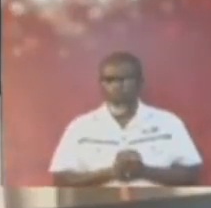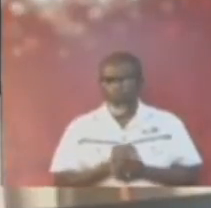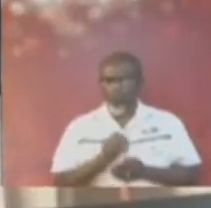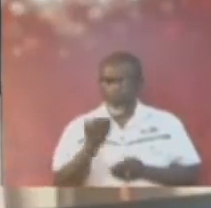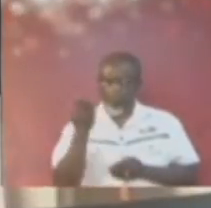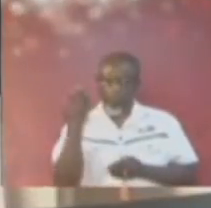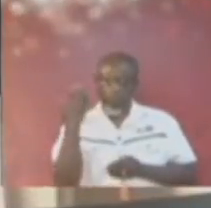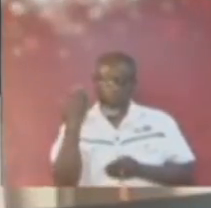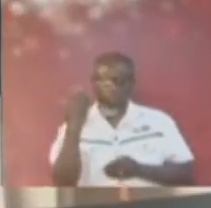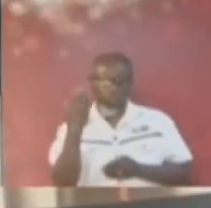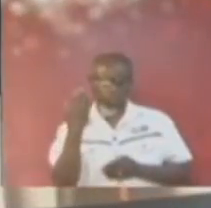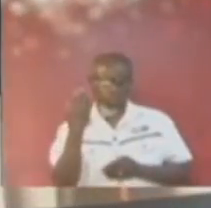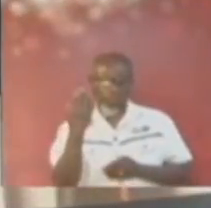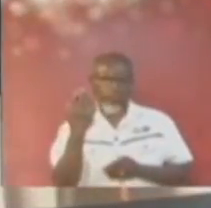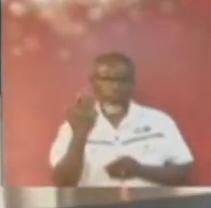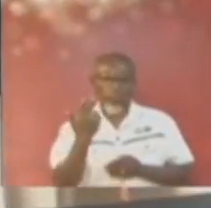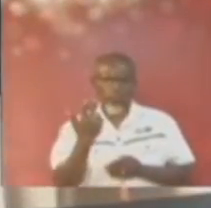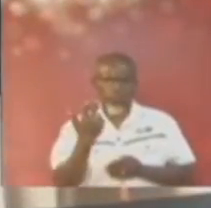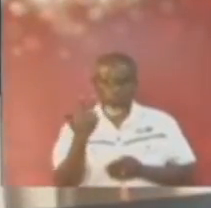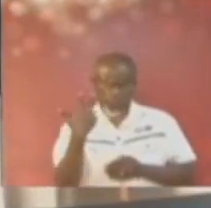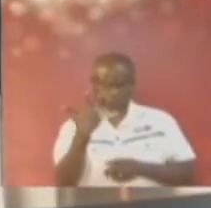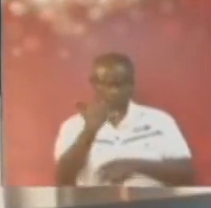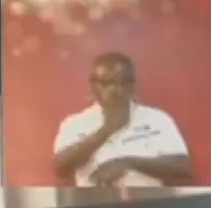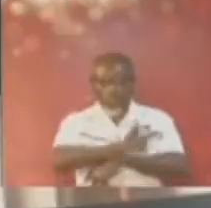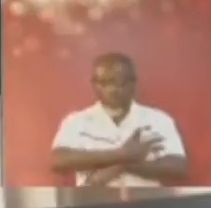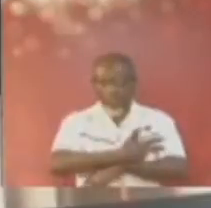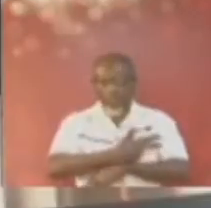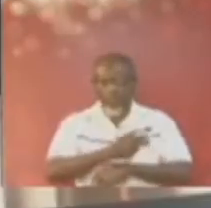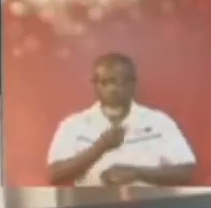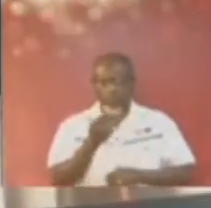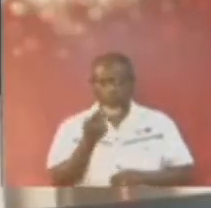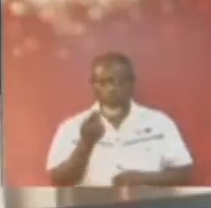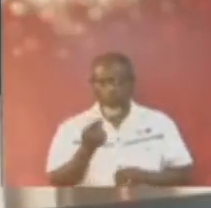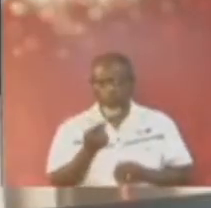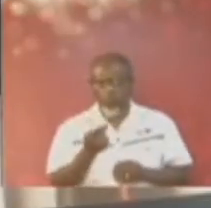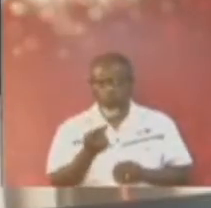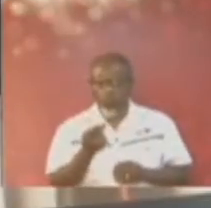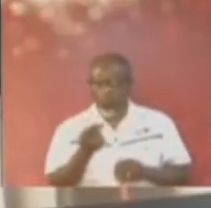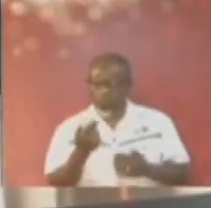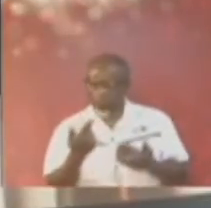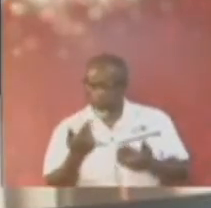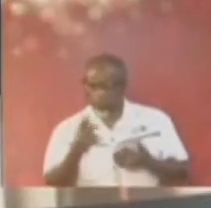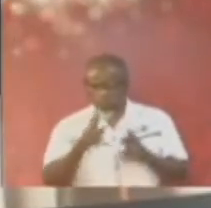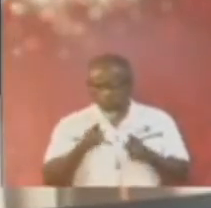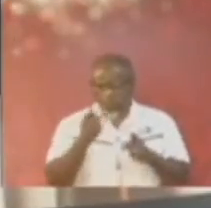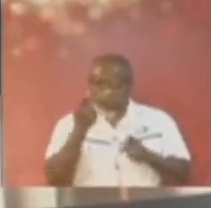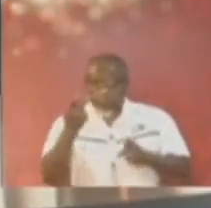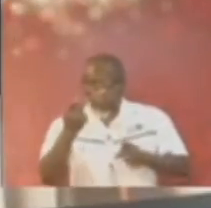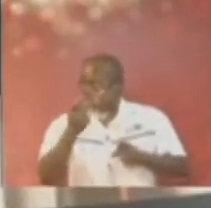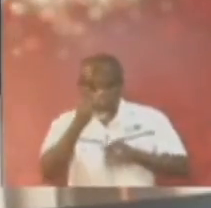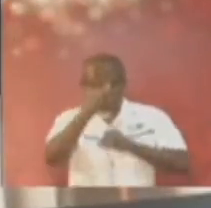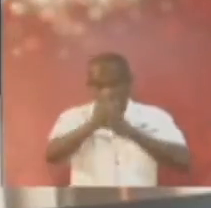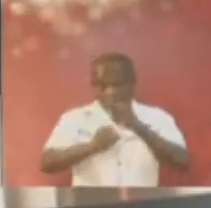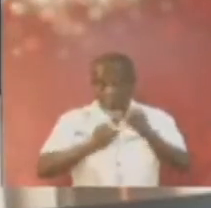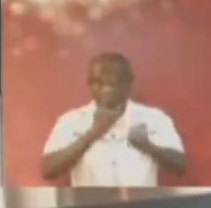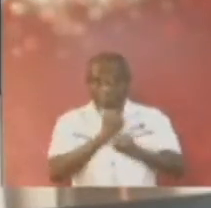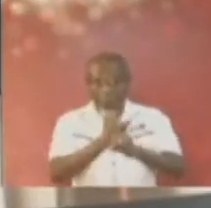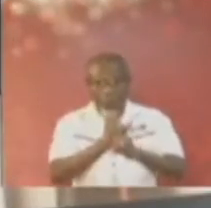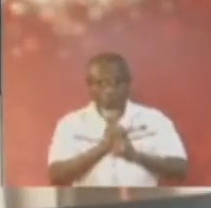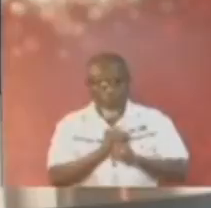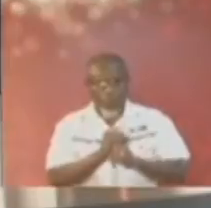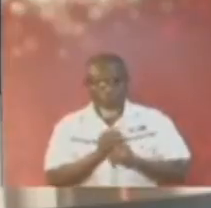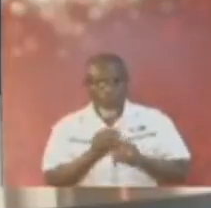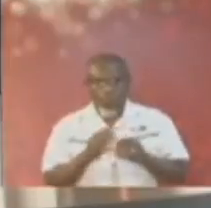been 72 hours or so, there's been heightened optimism in parts of the global scientific community. Talk about a